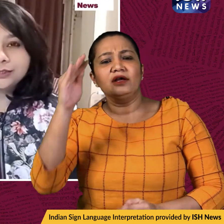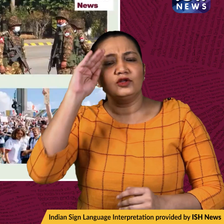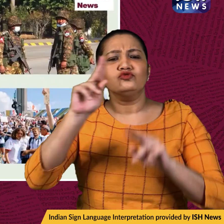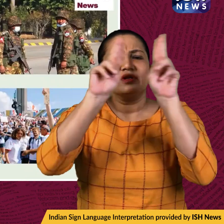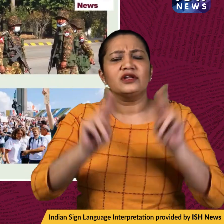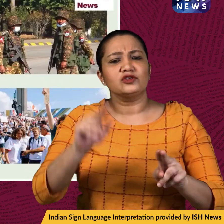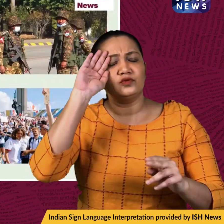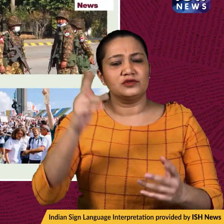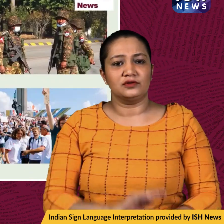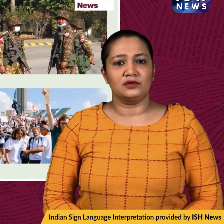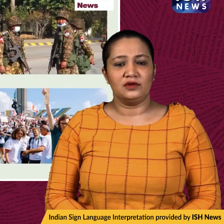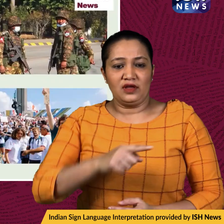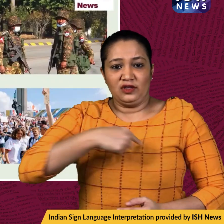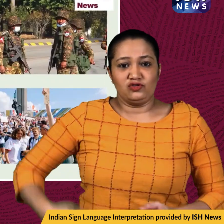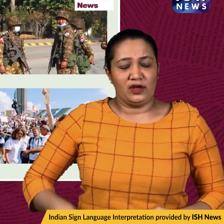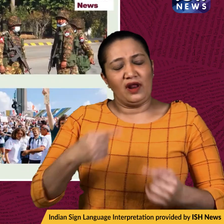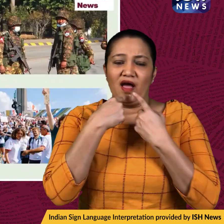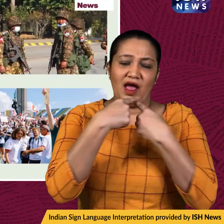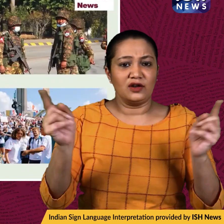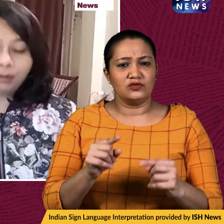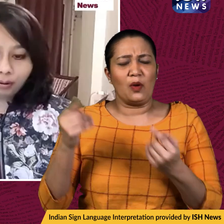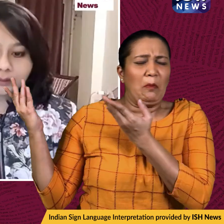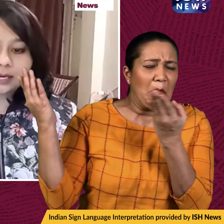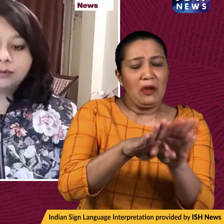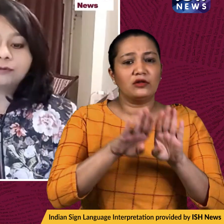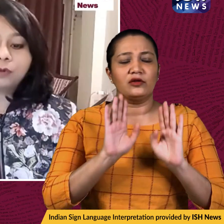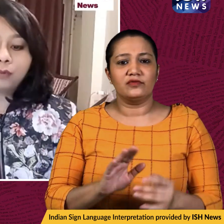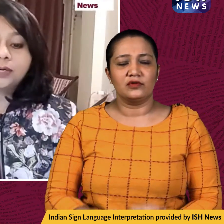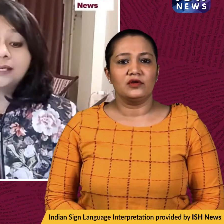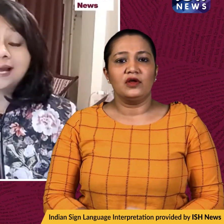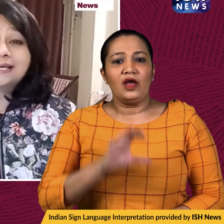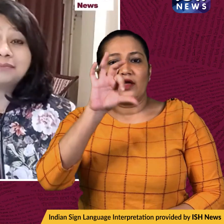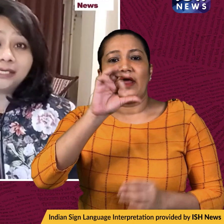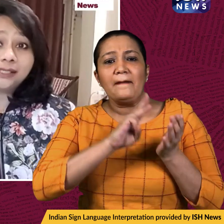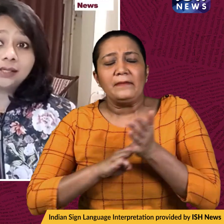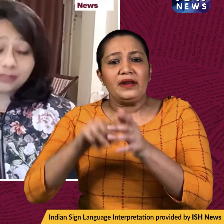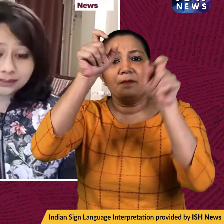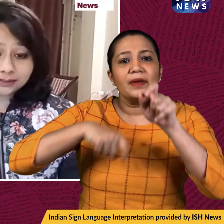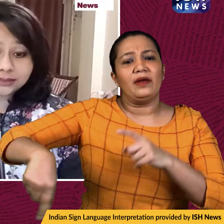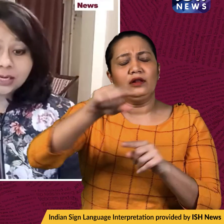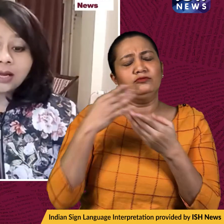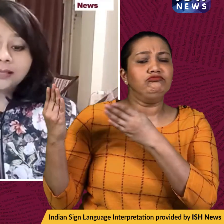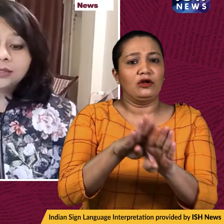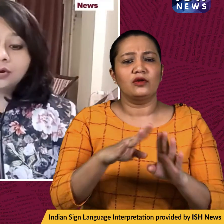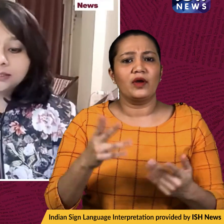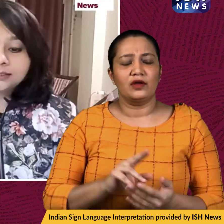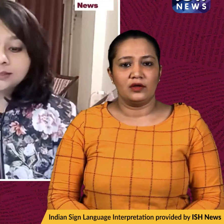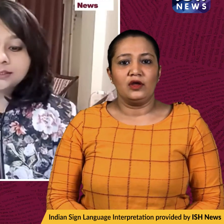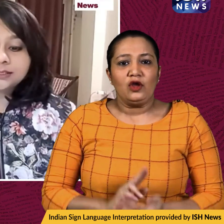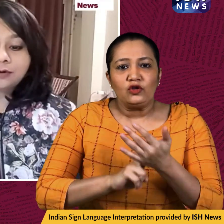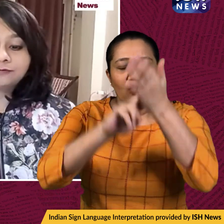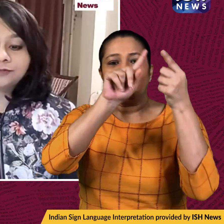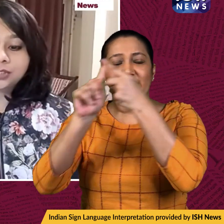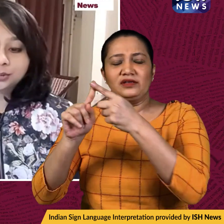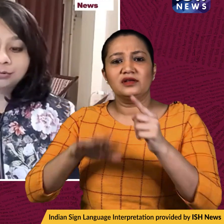Moving on to international news right now, China has announced a lockdown of over 9 million residents in the